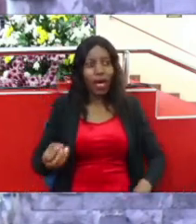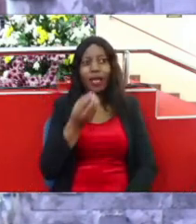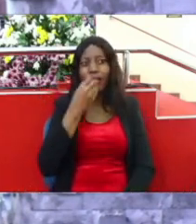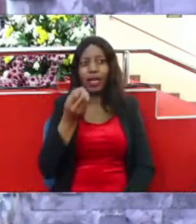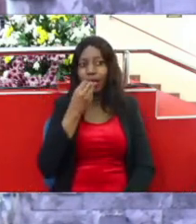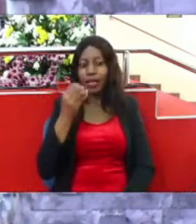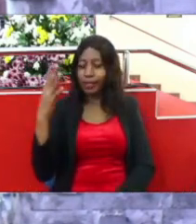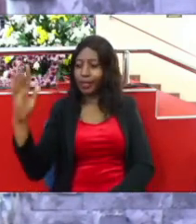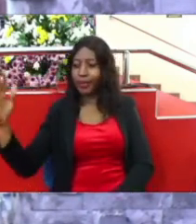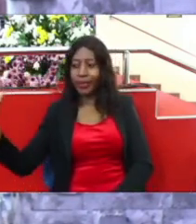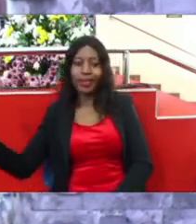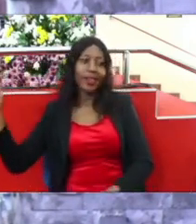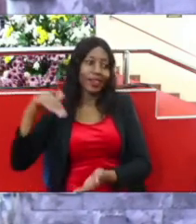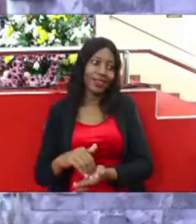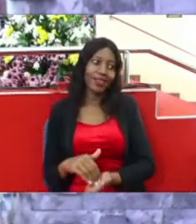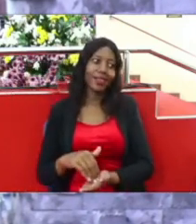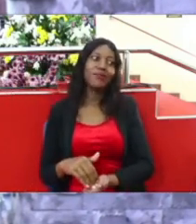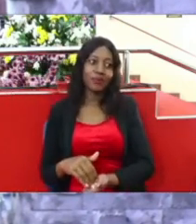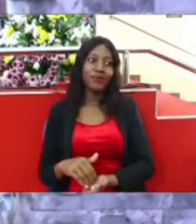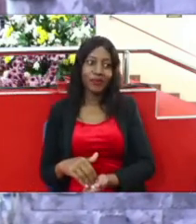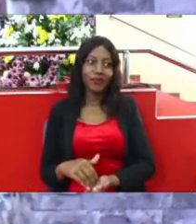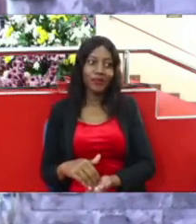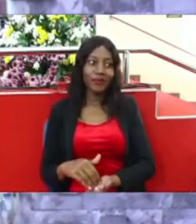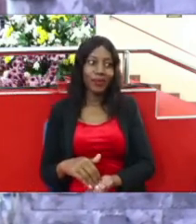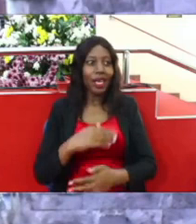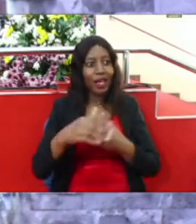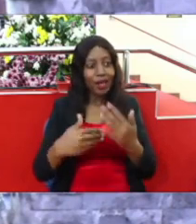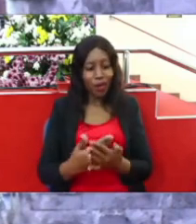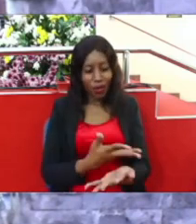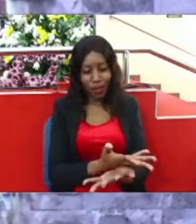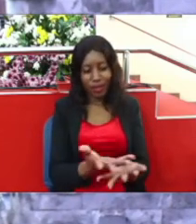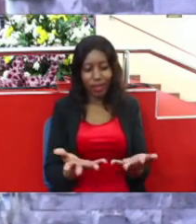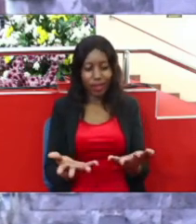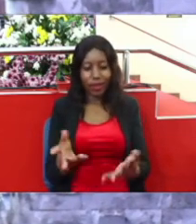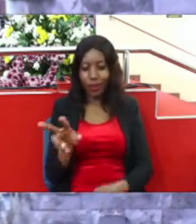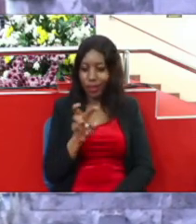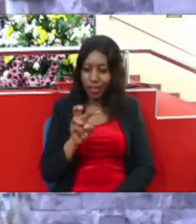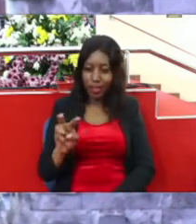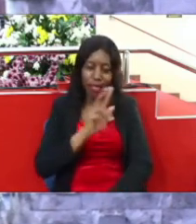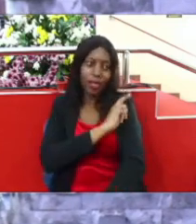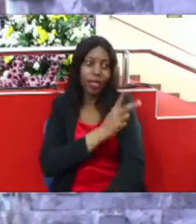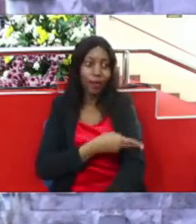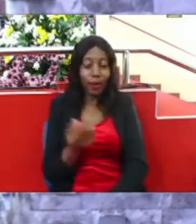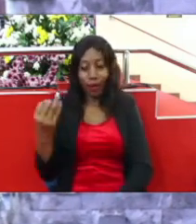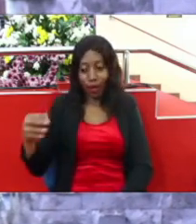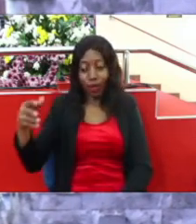God's power at work. Katika mambo haya yote tunaona nguvu na uhuru wa Mungu. It clearly demonstrates that